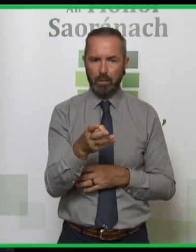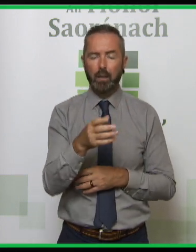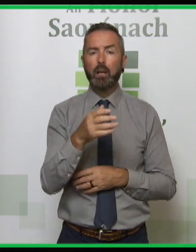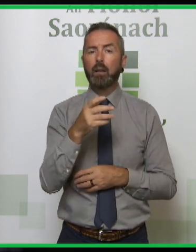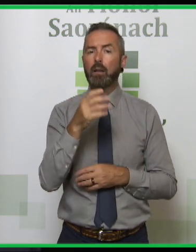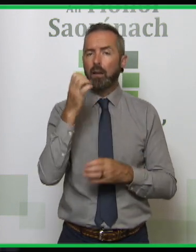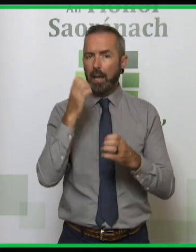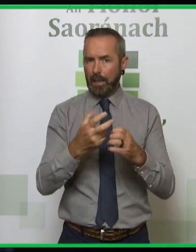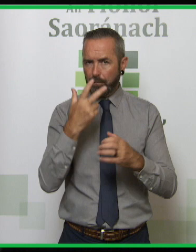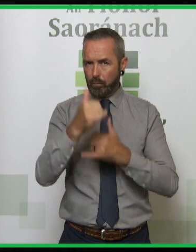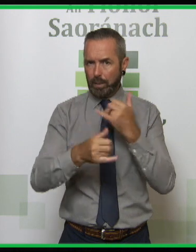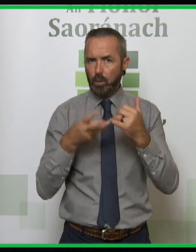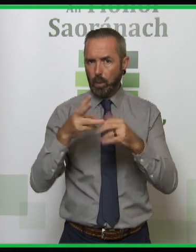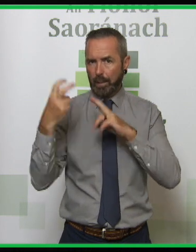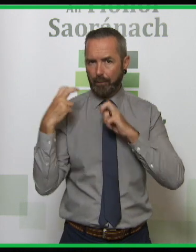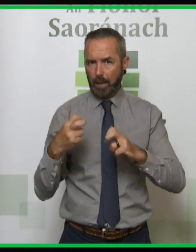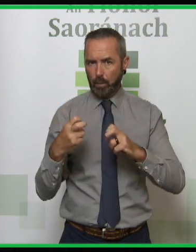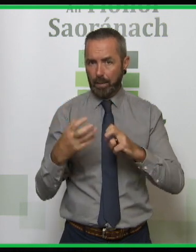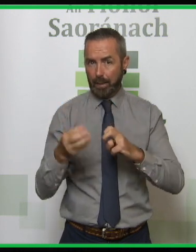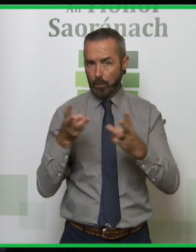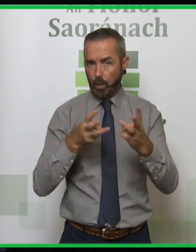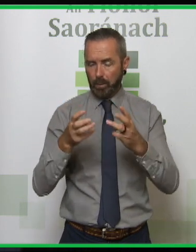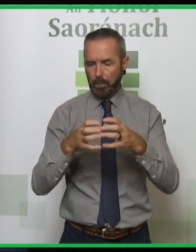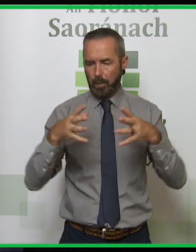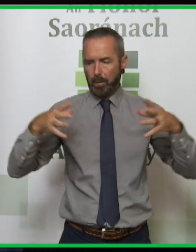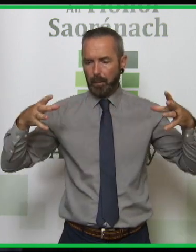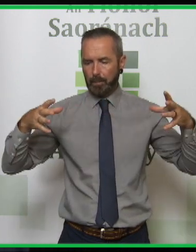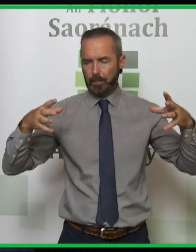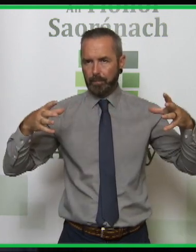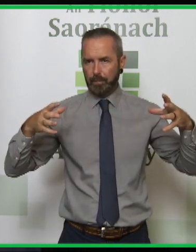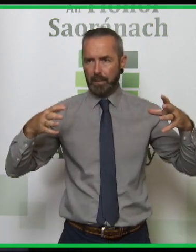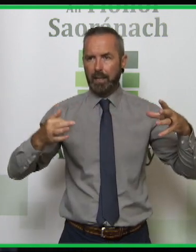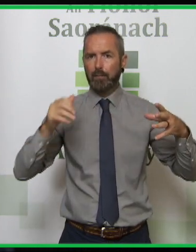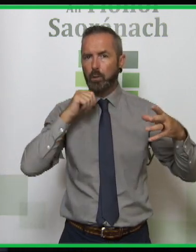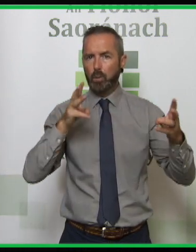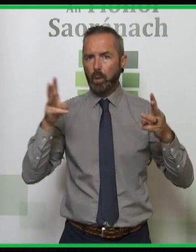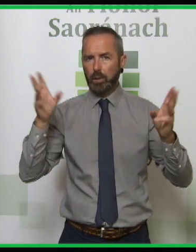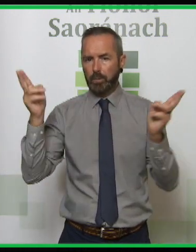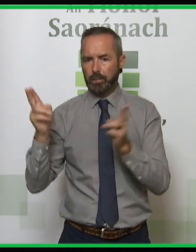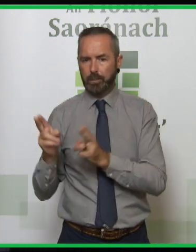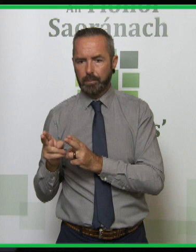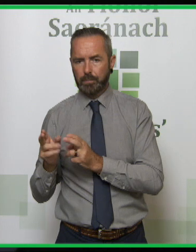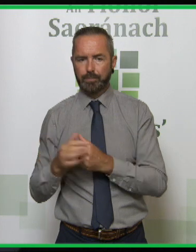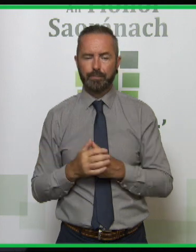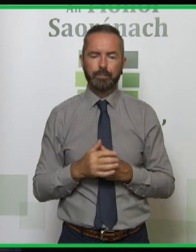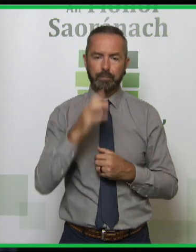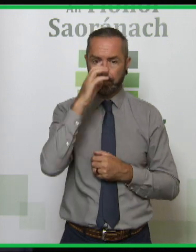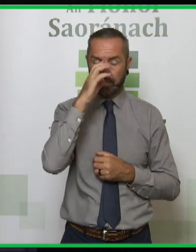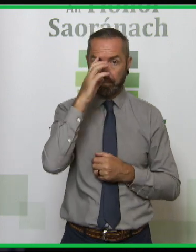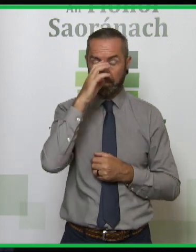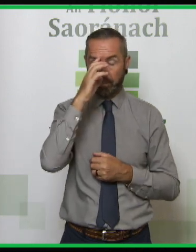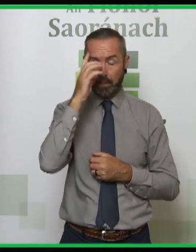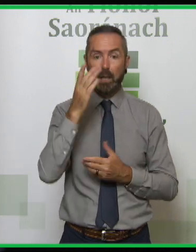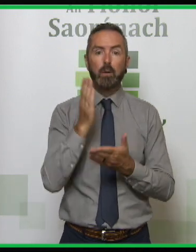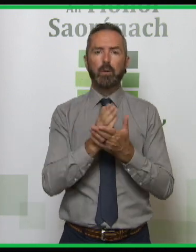3 years and scale up in terms of what has demonstrated a positive impact. But really, prevention, it should be the key part of